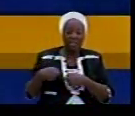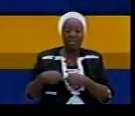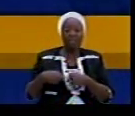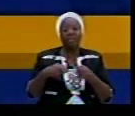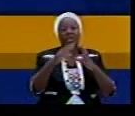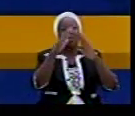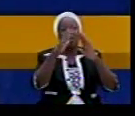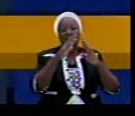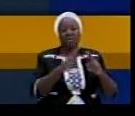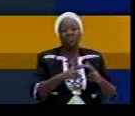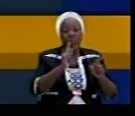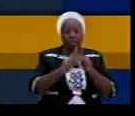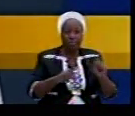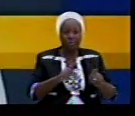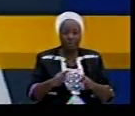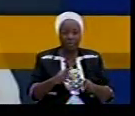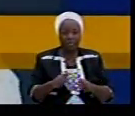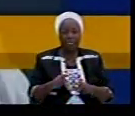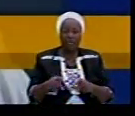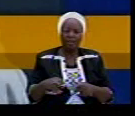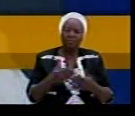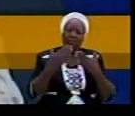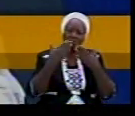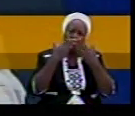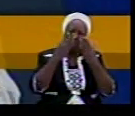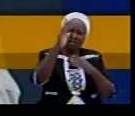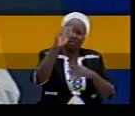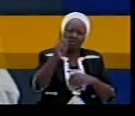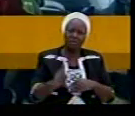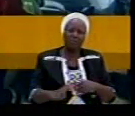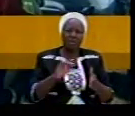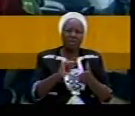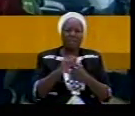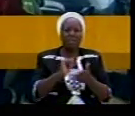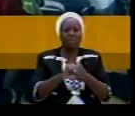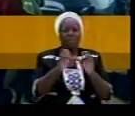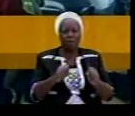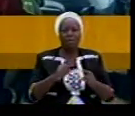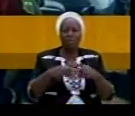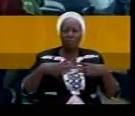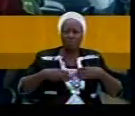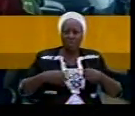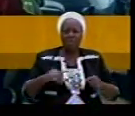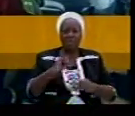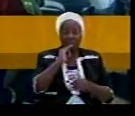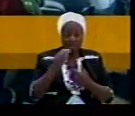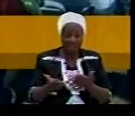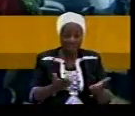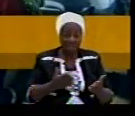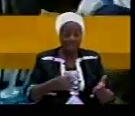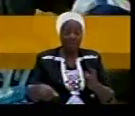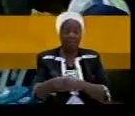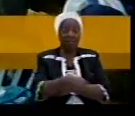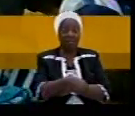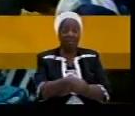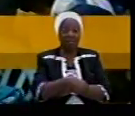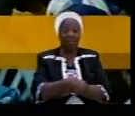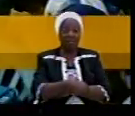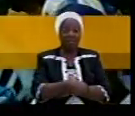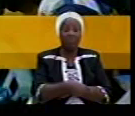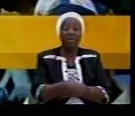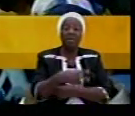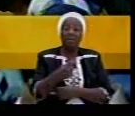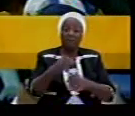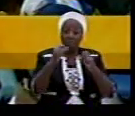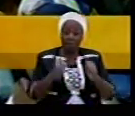Thank God, that power to heal is still here today. The power to heal you, the power to deliver